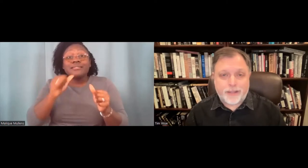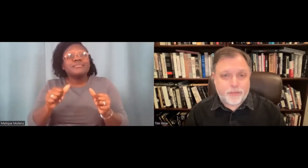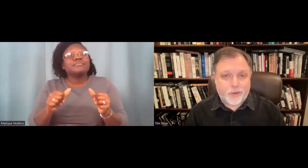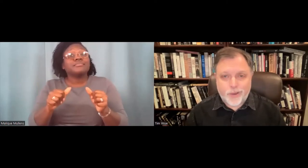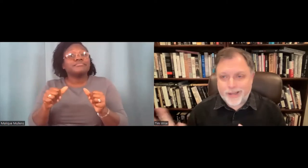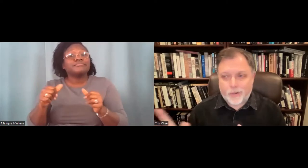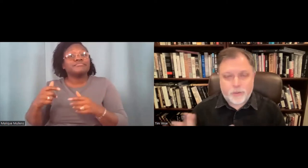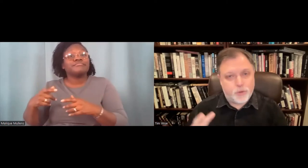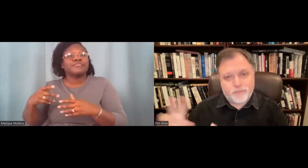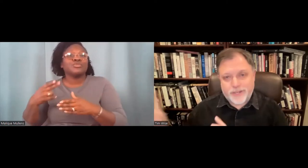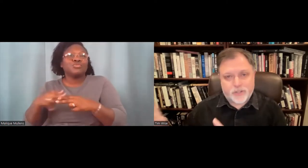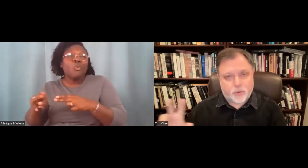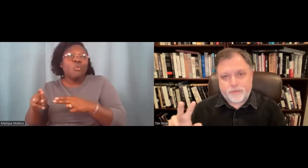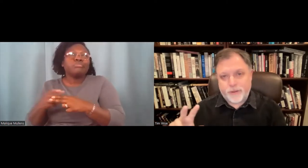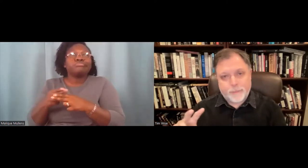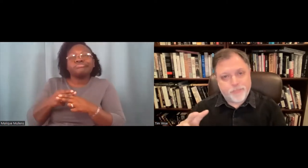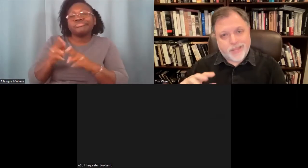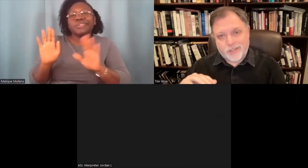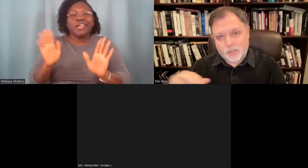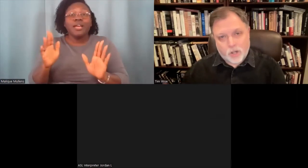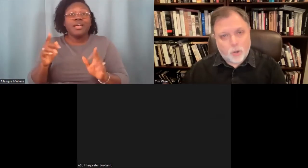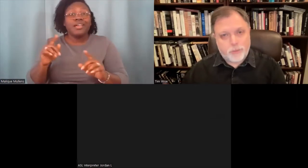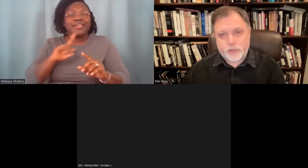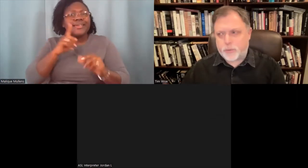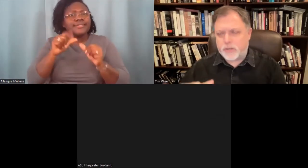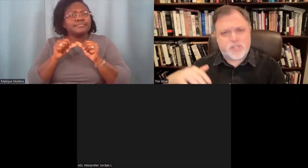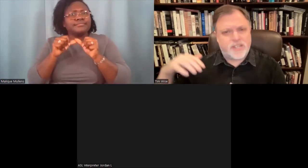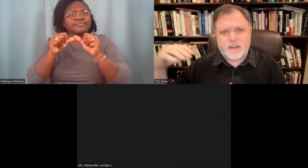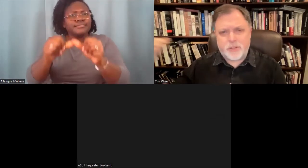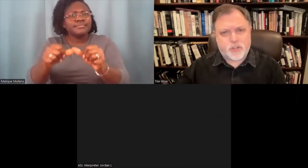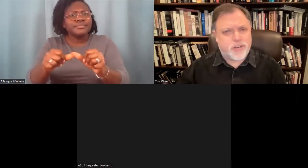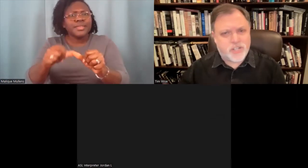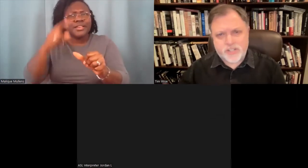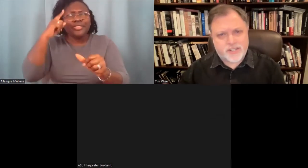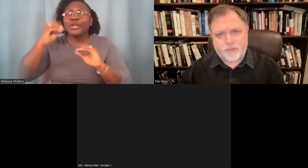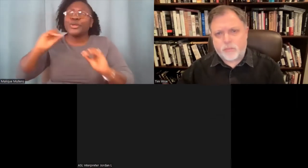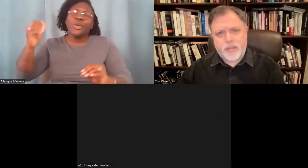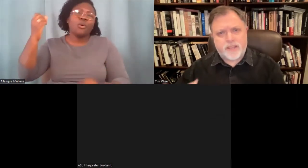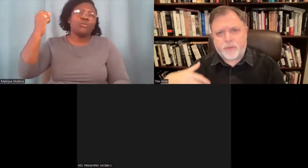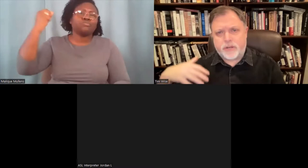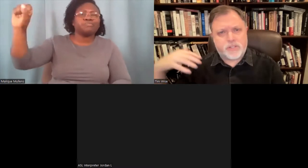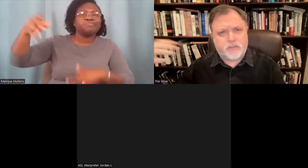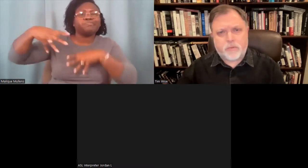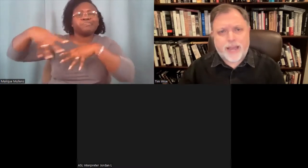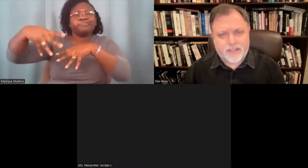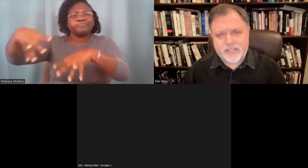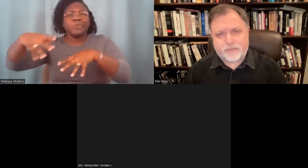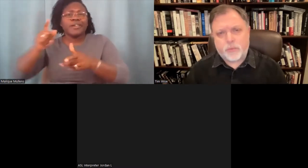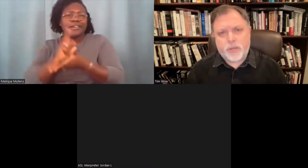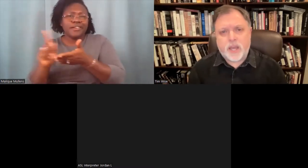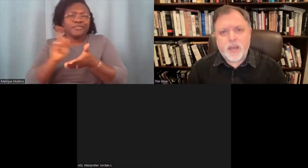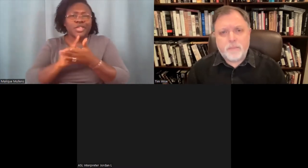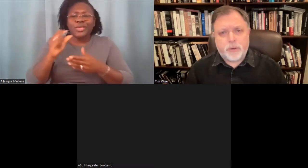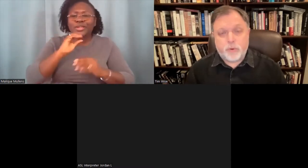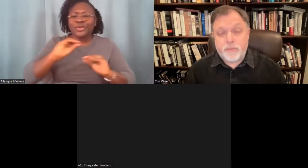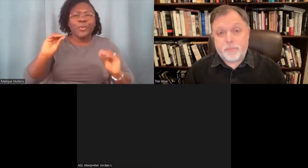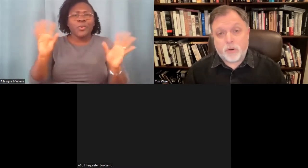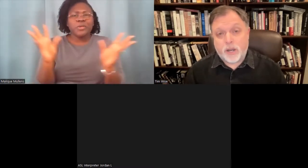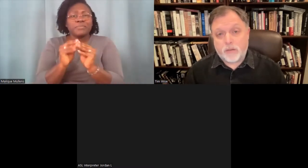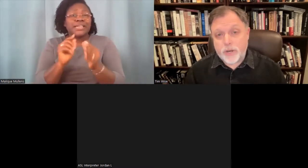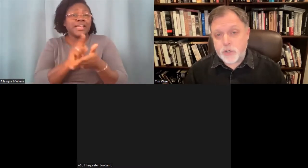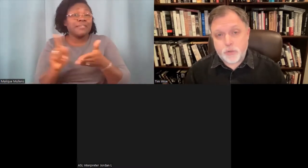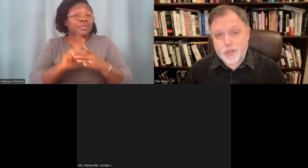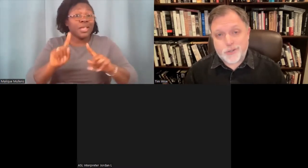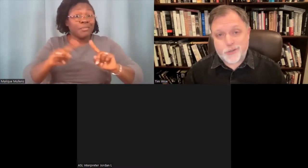people might think, well, the movement is sort of in a lull because we don't see demonstrations every week and we don't see rallies every week. But